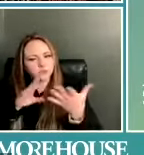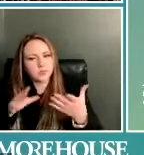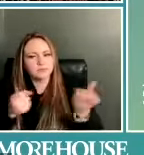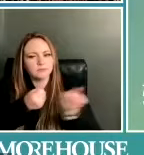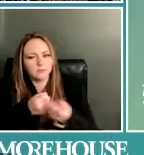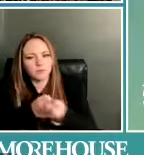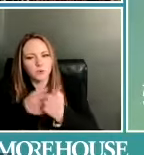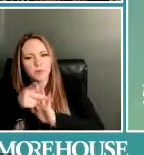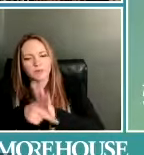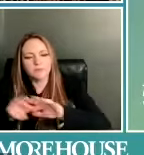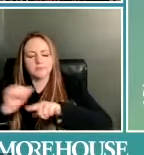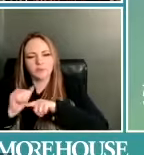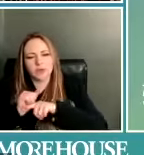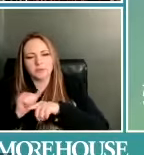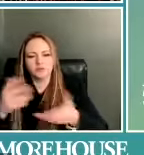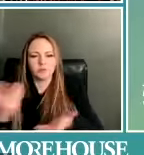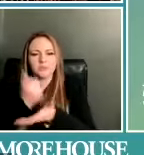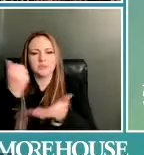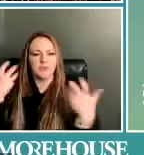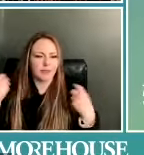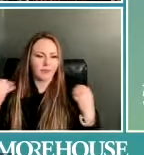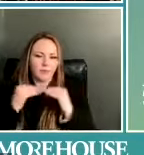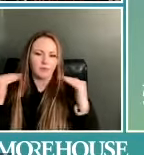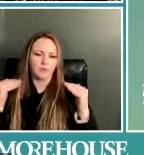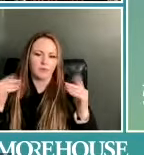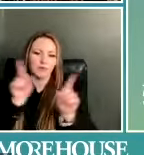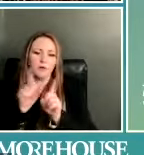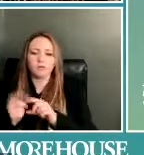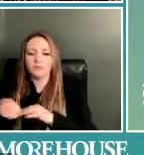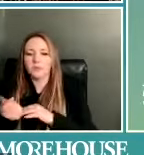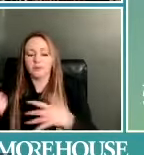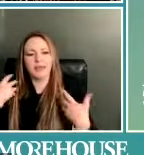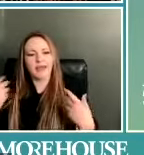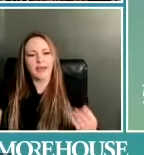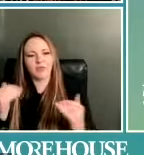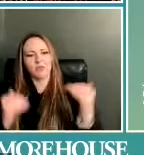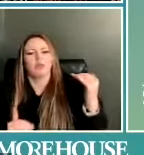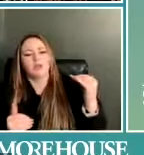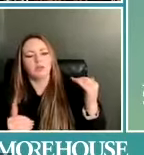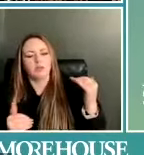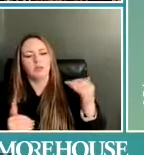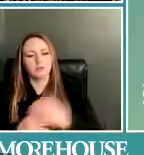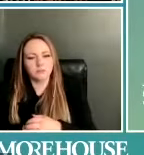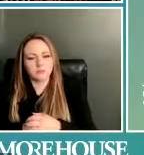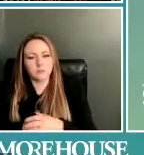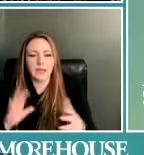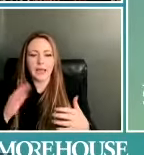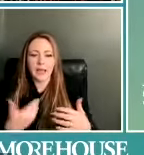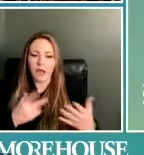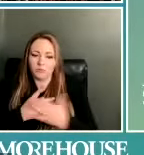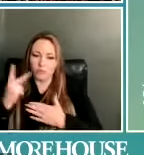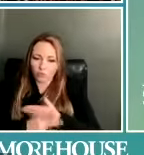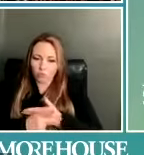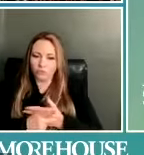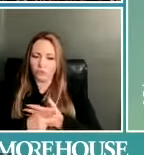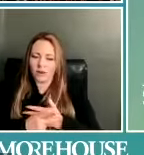policies and practices towards achieving health equity and eliminating health disparities. Our programs and fellowships have engaged